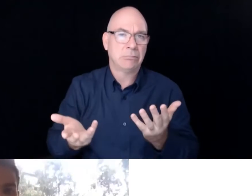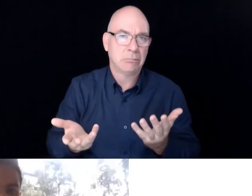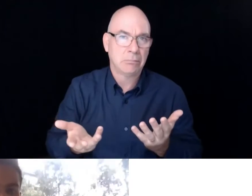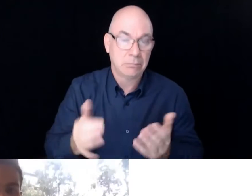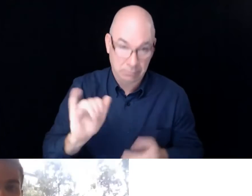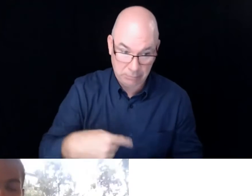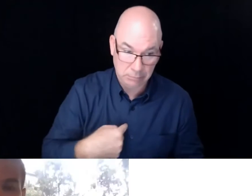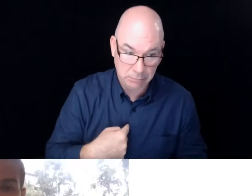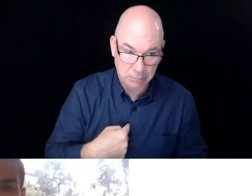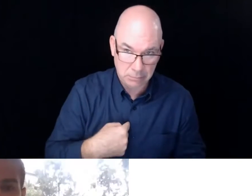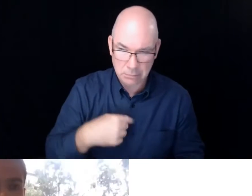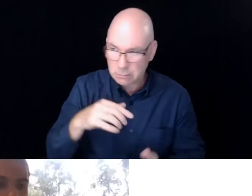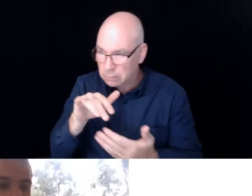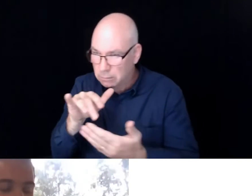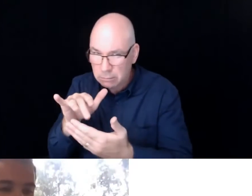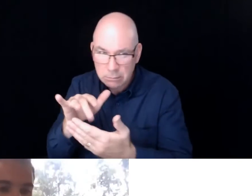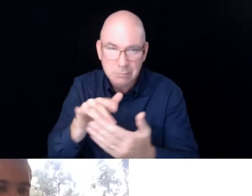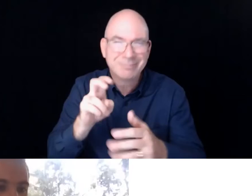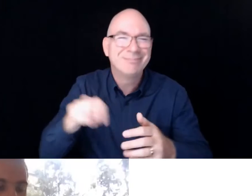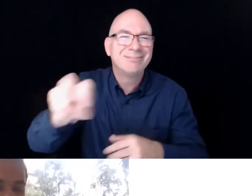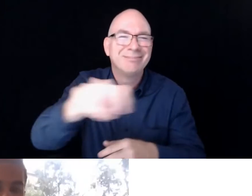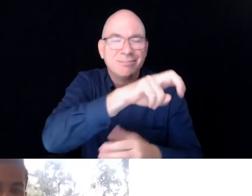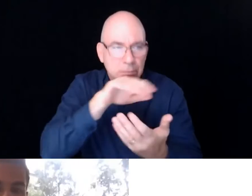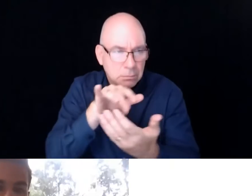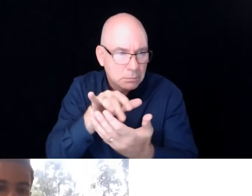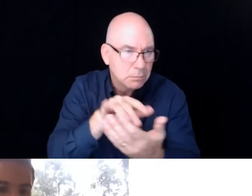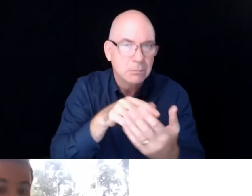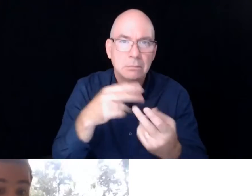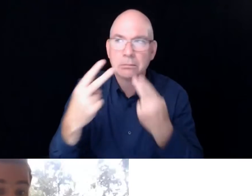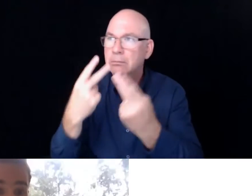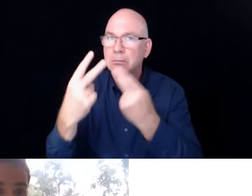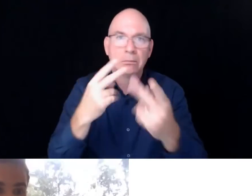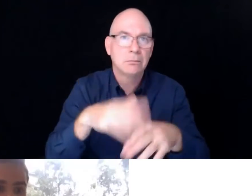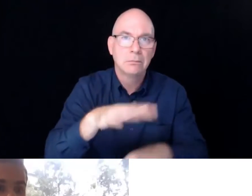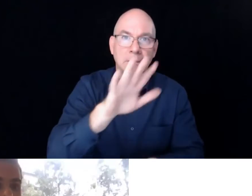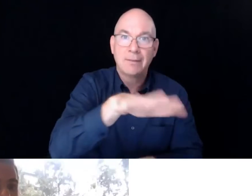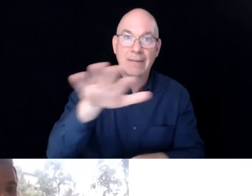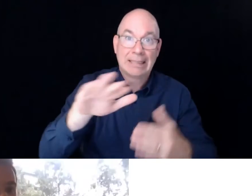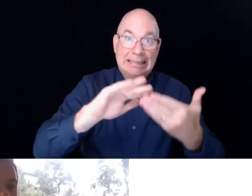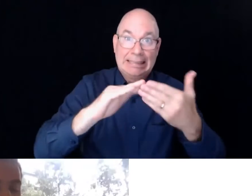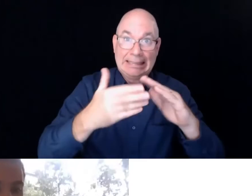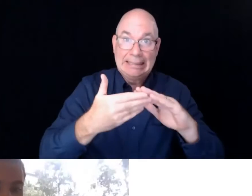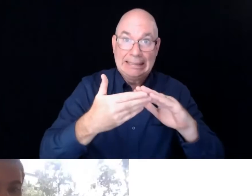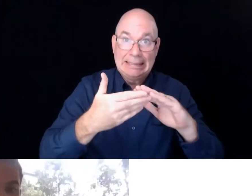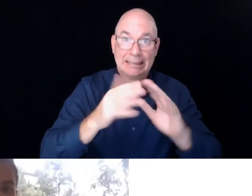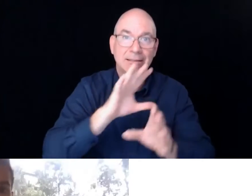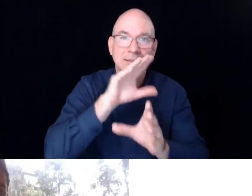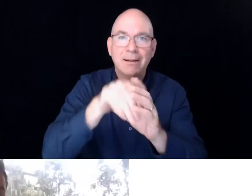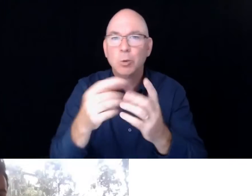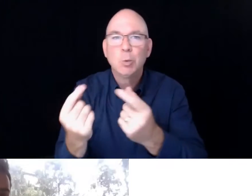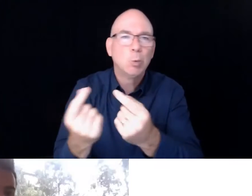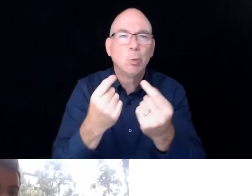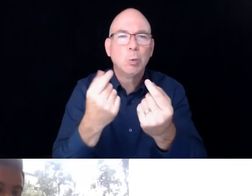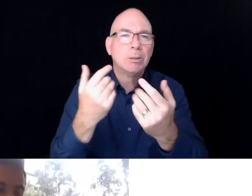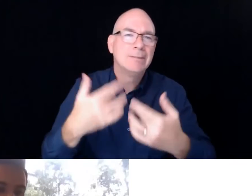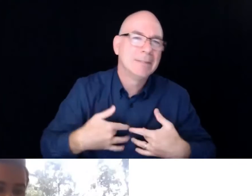start knowing this from my tour around the world, I visited more than 55 cities around the world to participate in different activities,